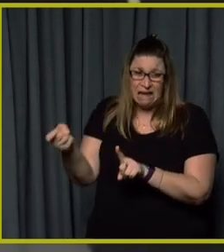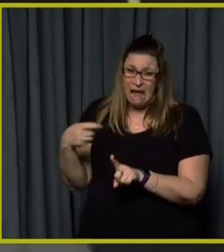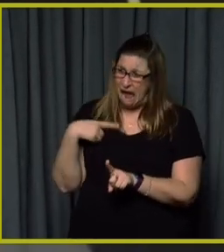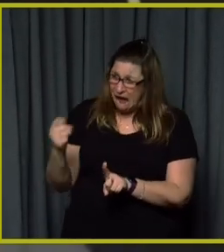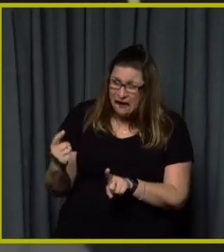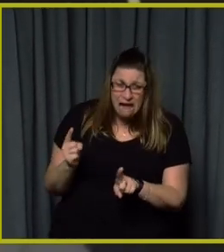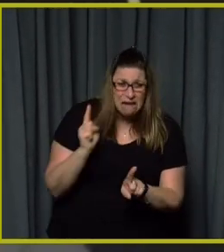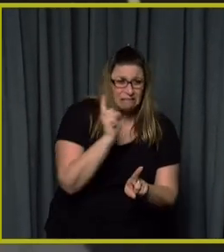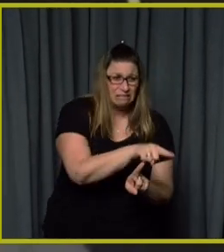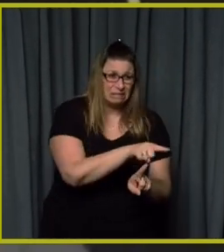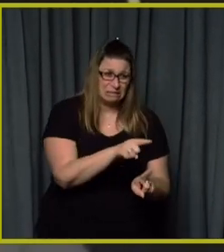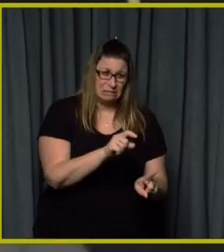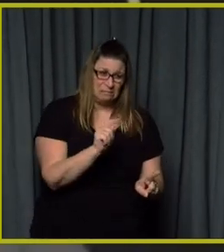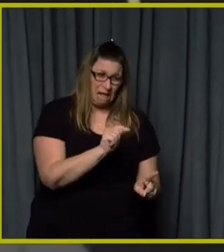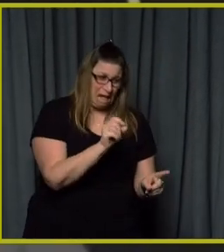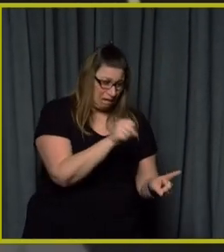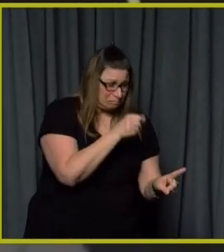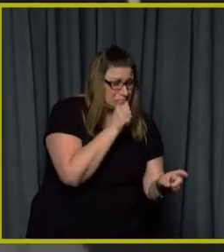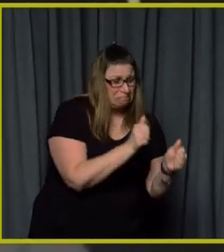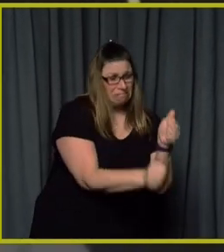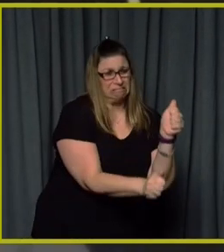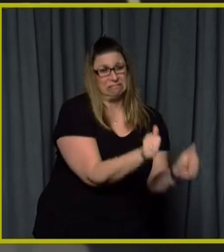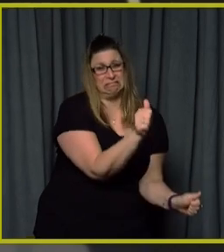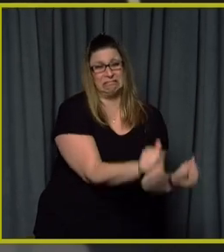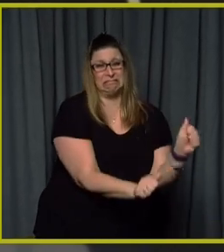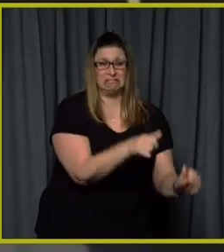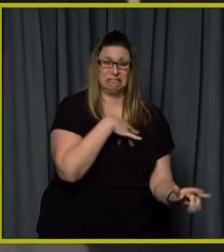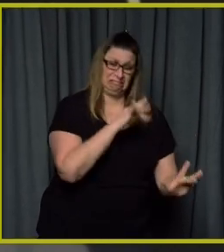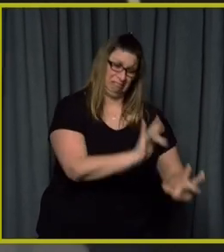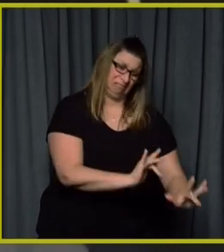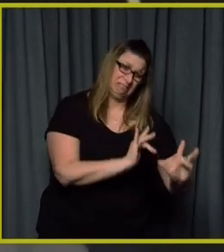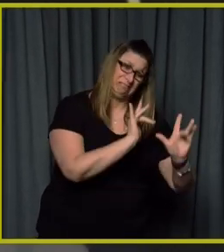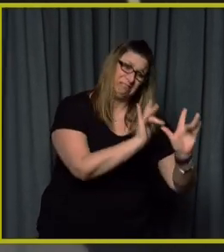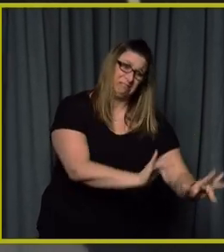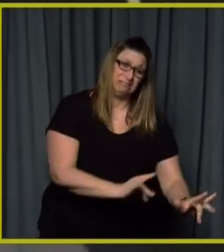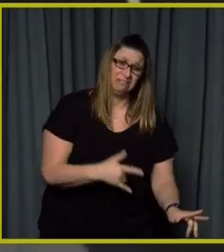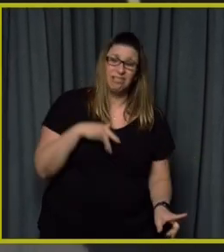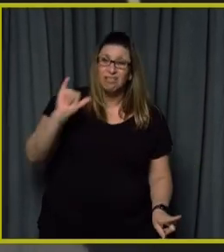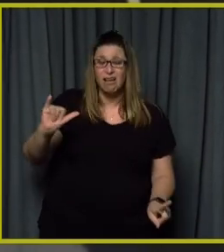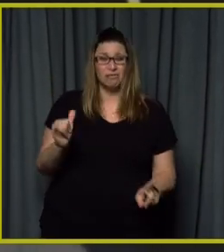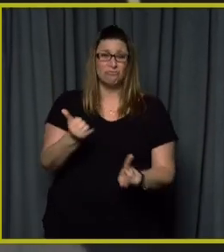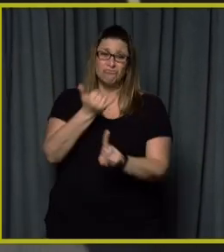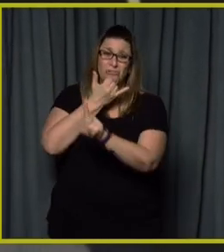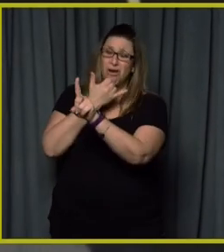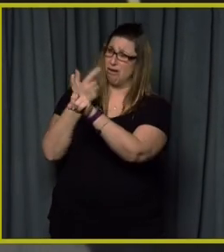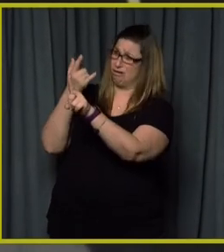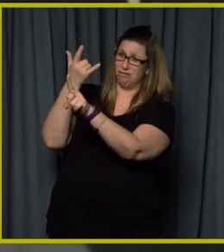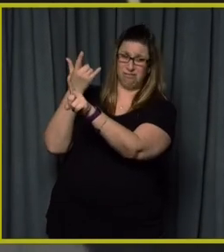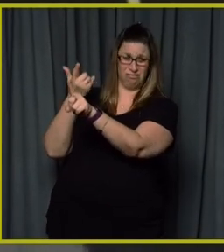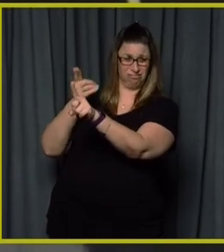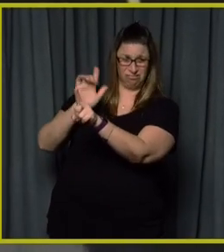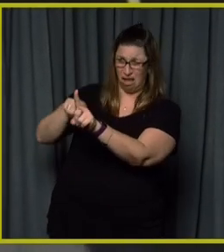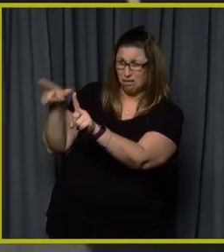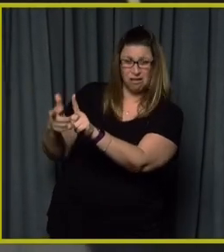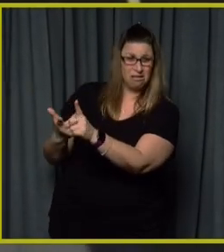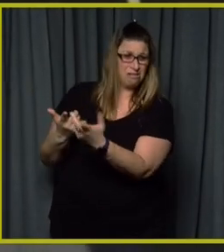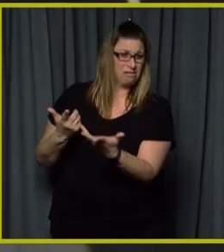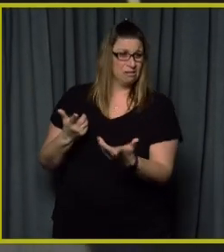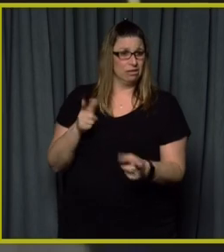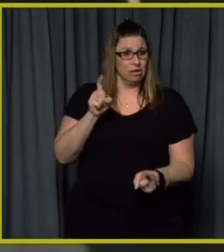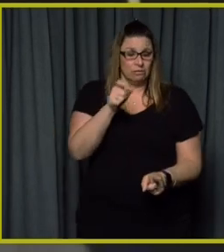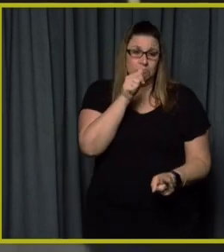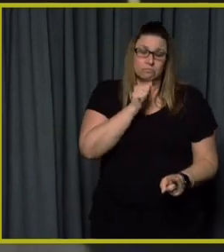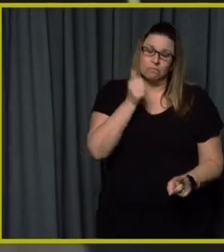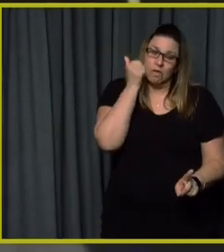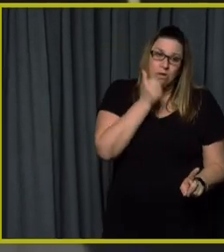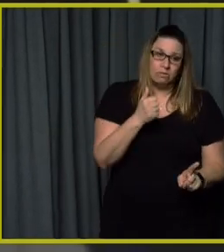You think that this could only happen once, but this was my experience in not one, not two, but three